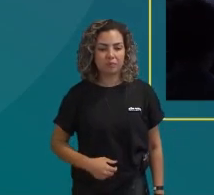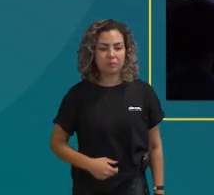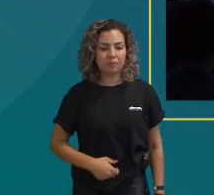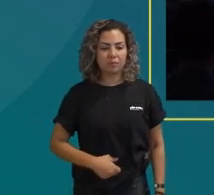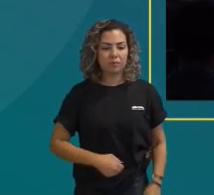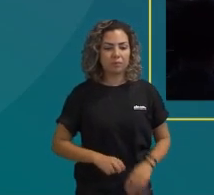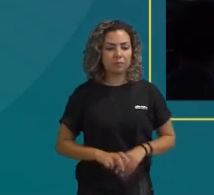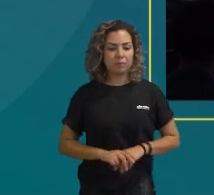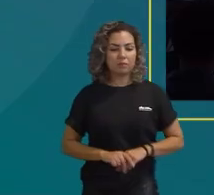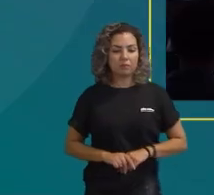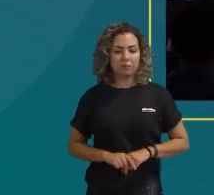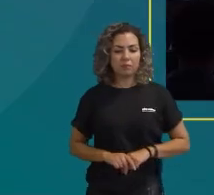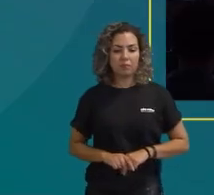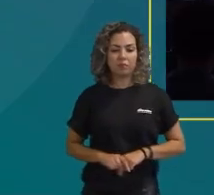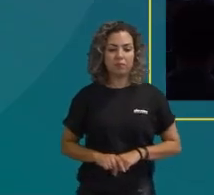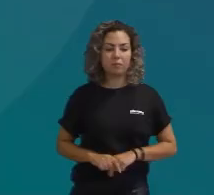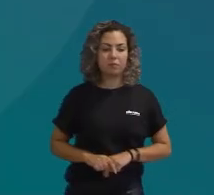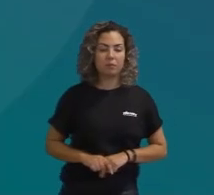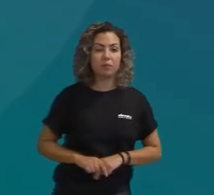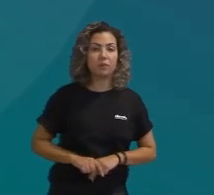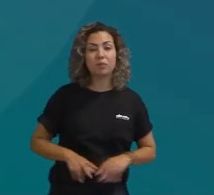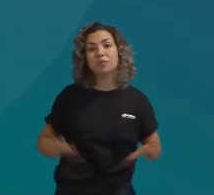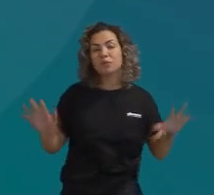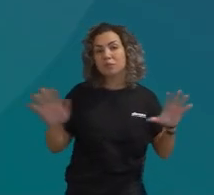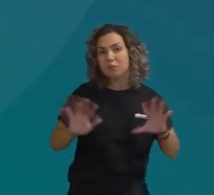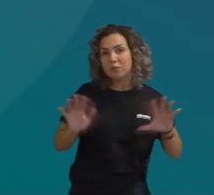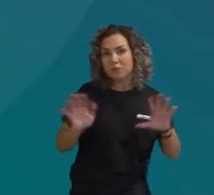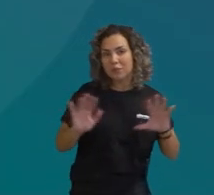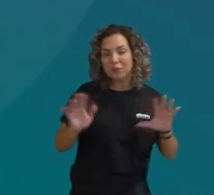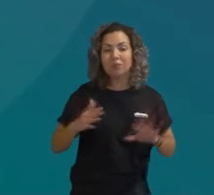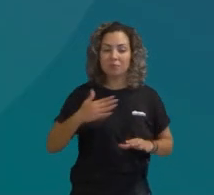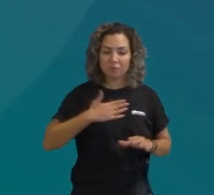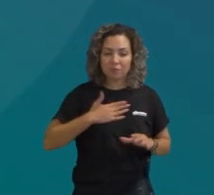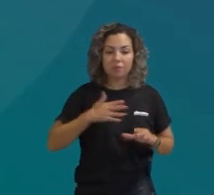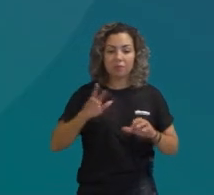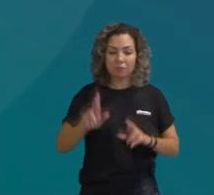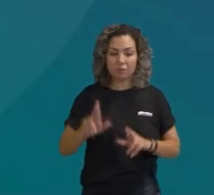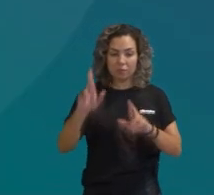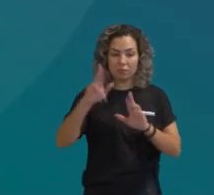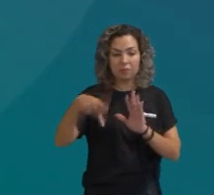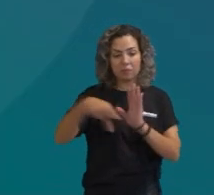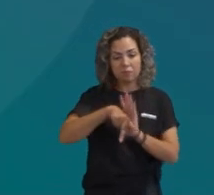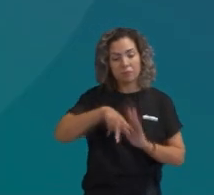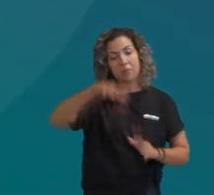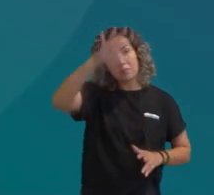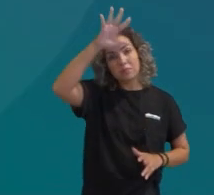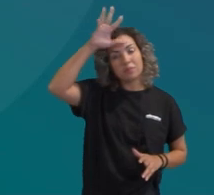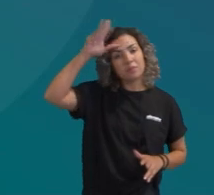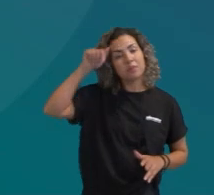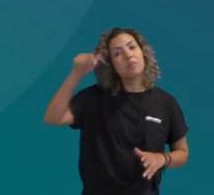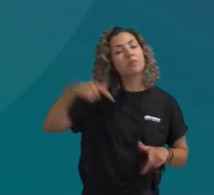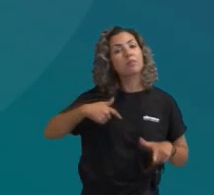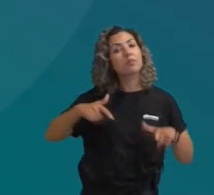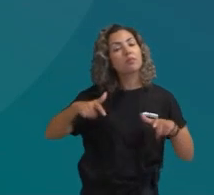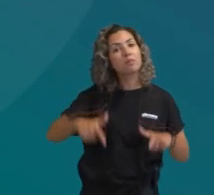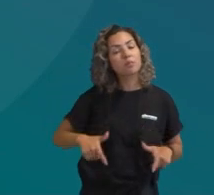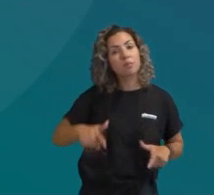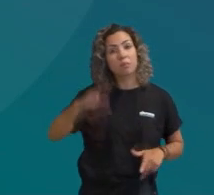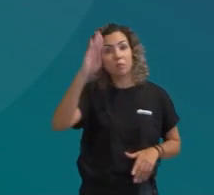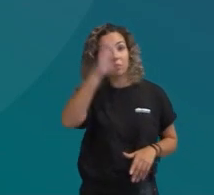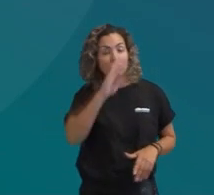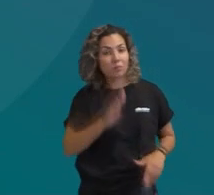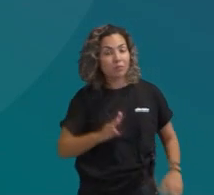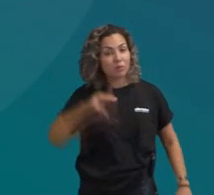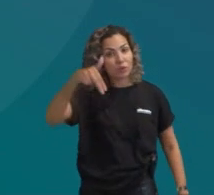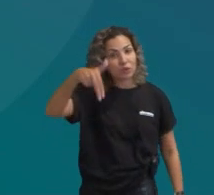Hello, everyone. I'm a representative of the city of Manaus. We are located in the northern region of Brazil,